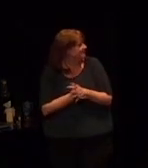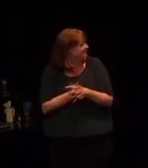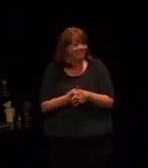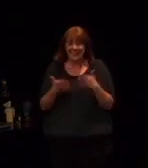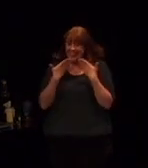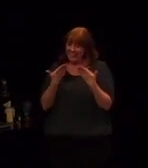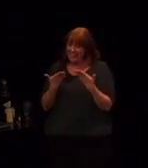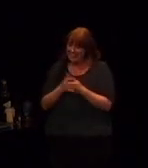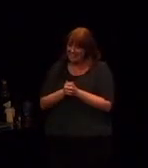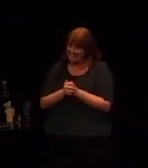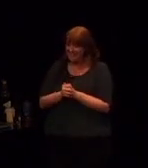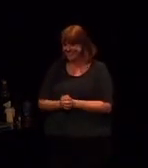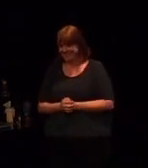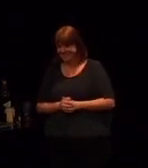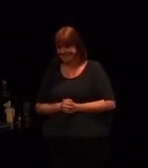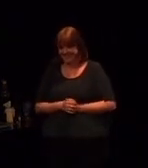Thank you.